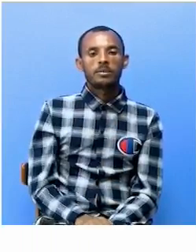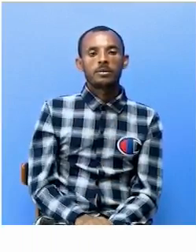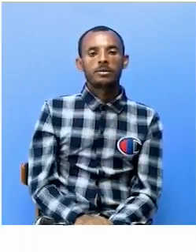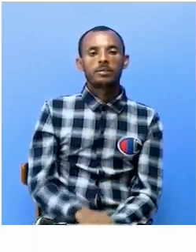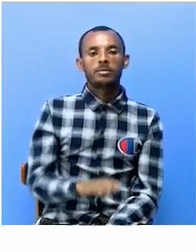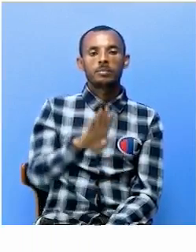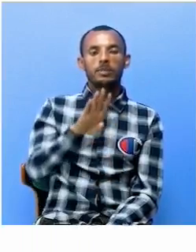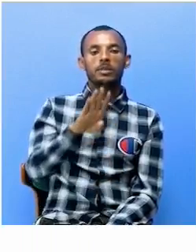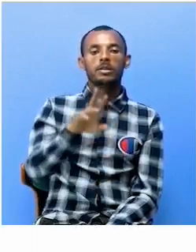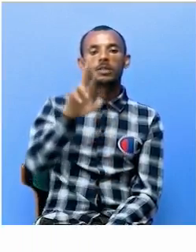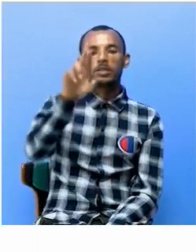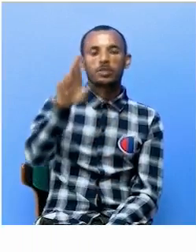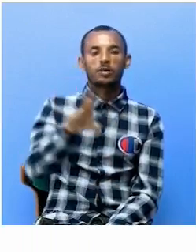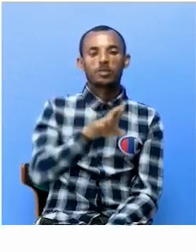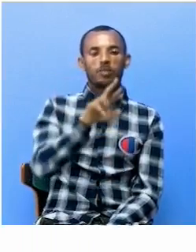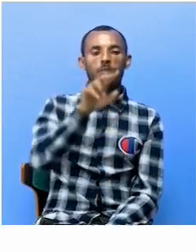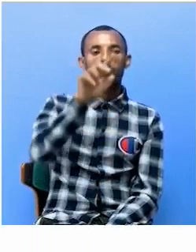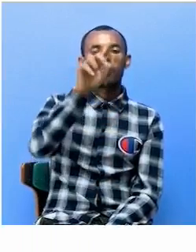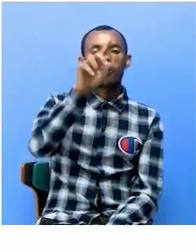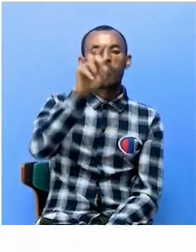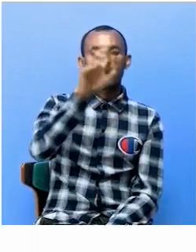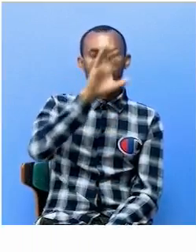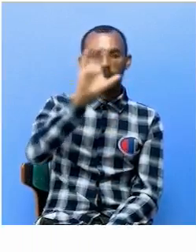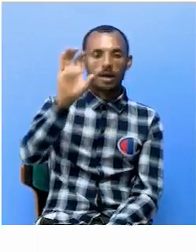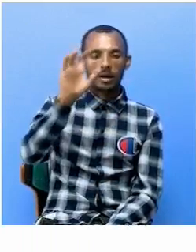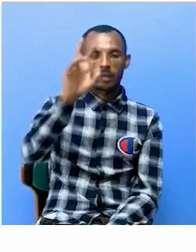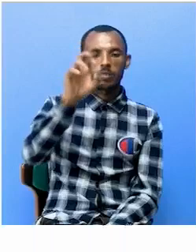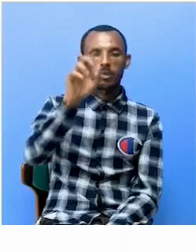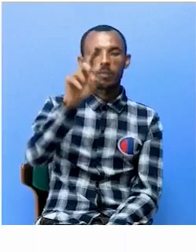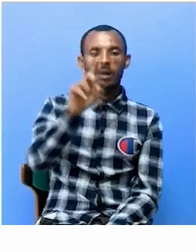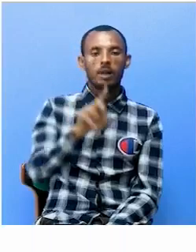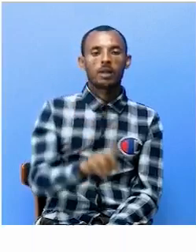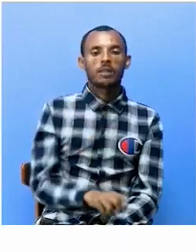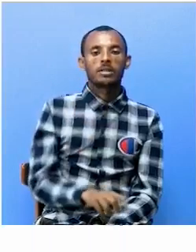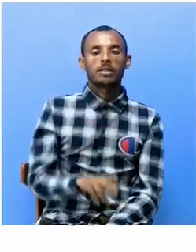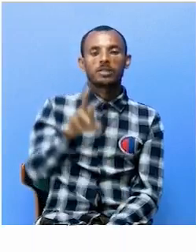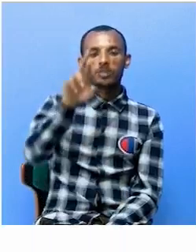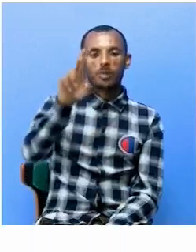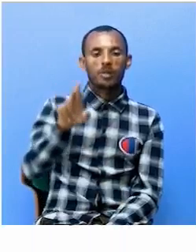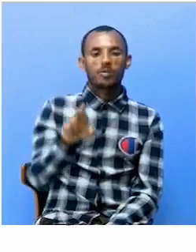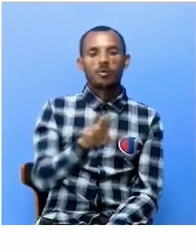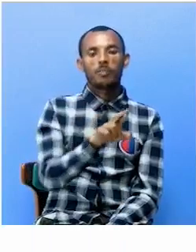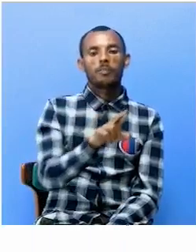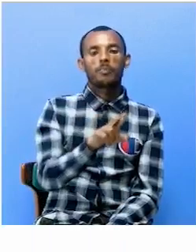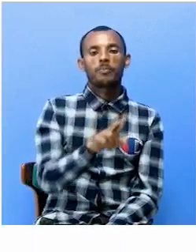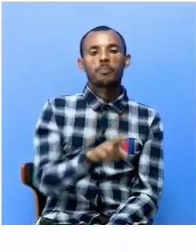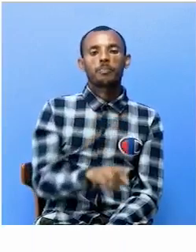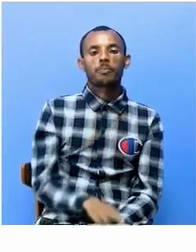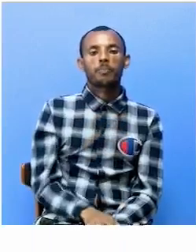A square root of 121. Square root of